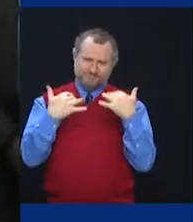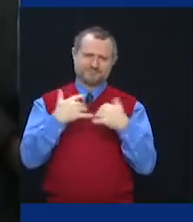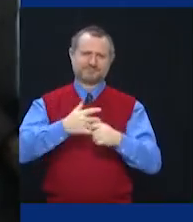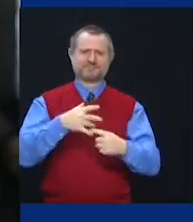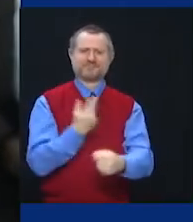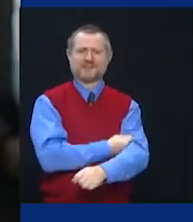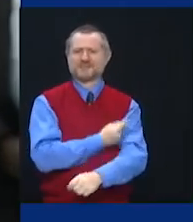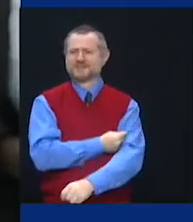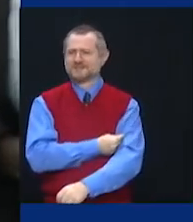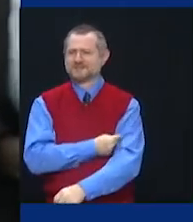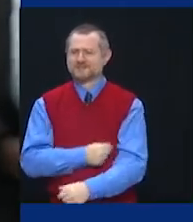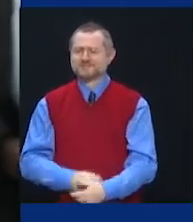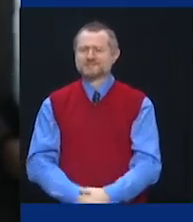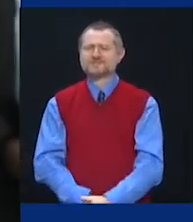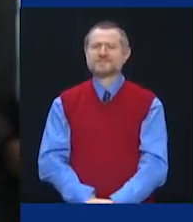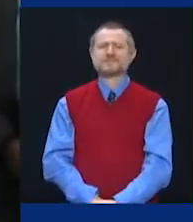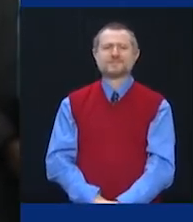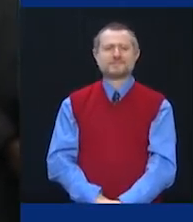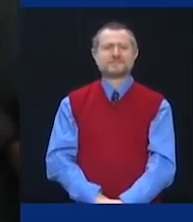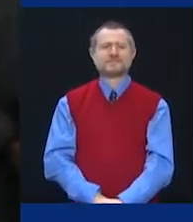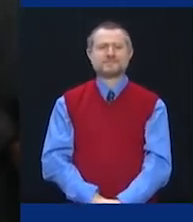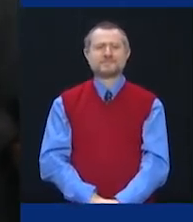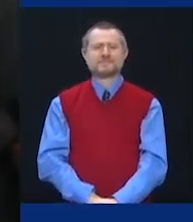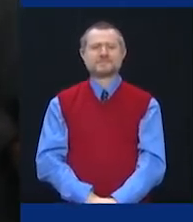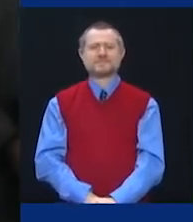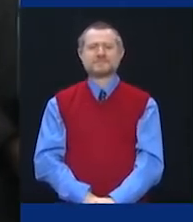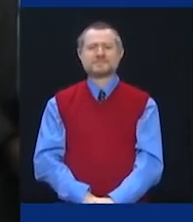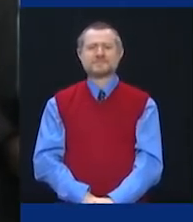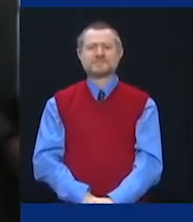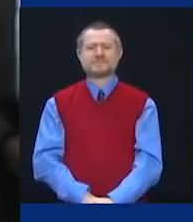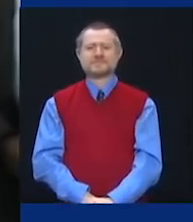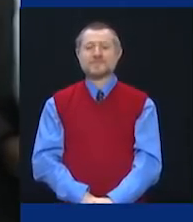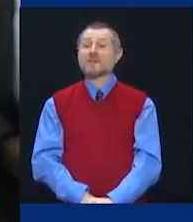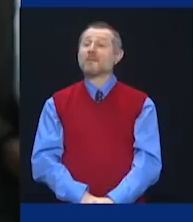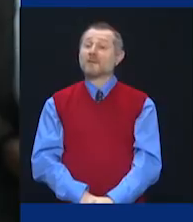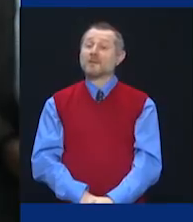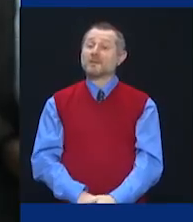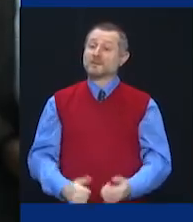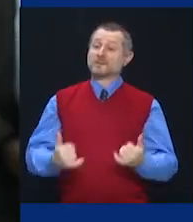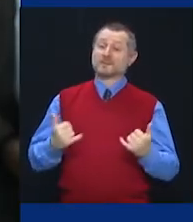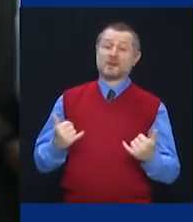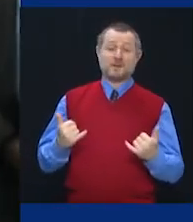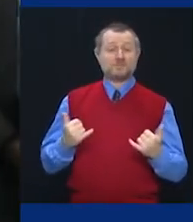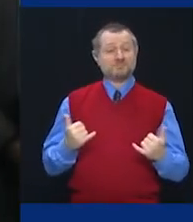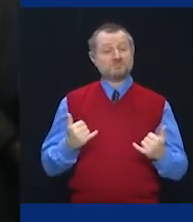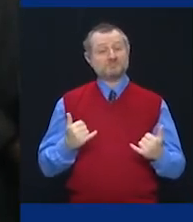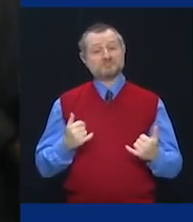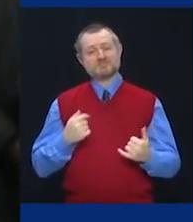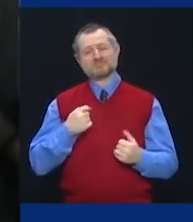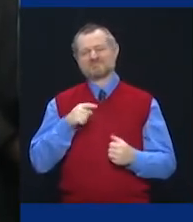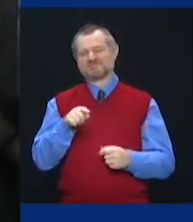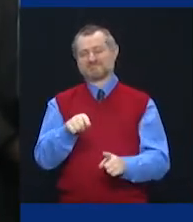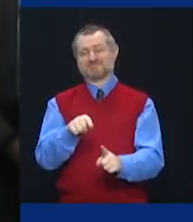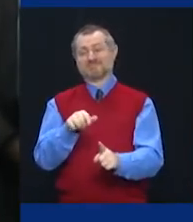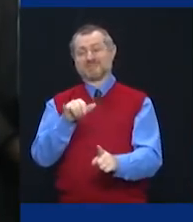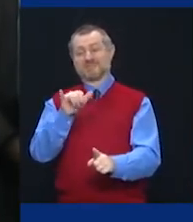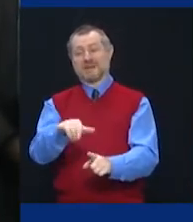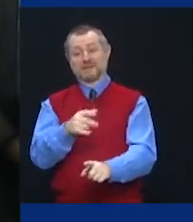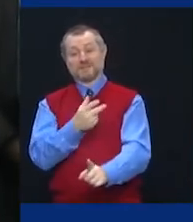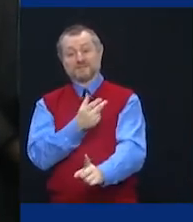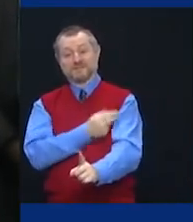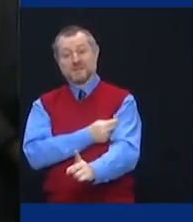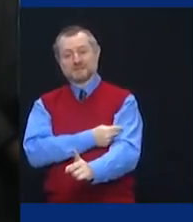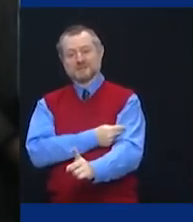Now, it is not currently being distributed